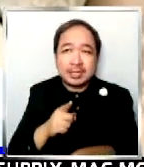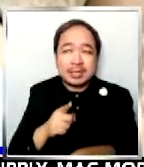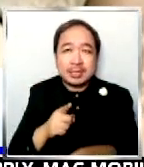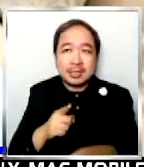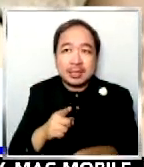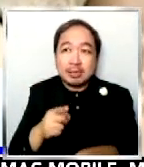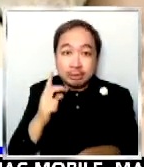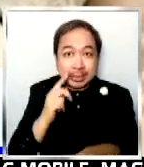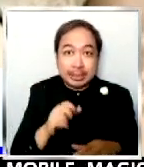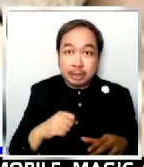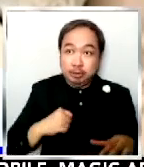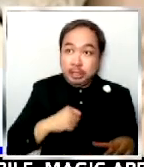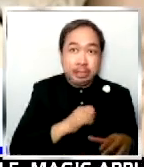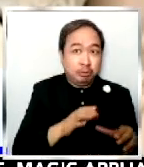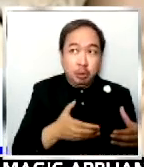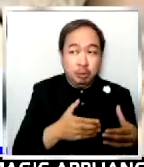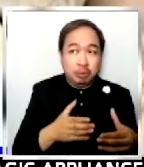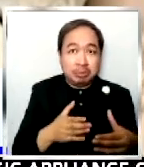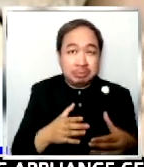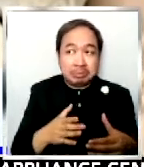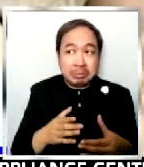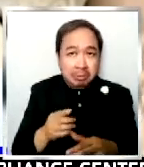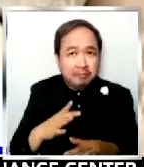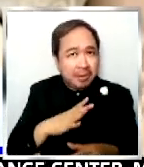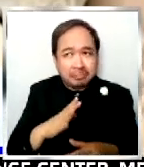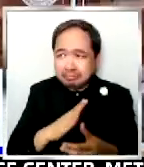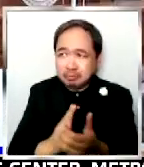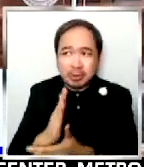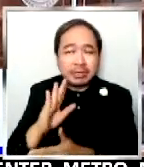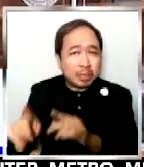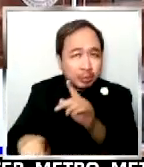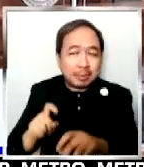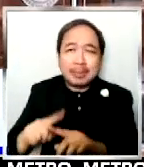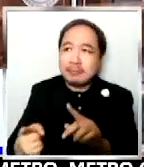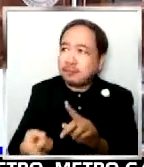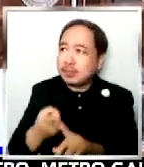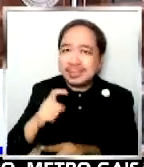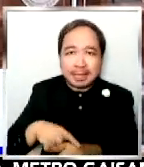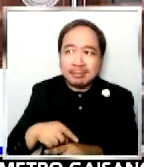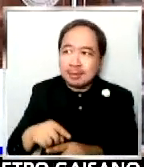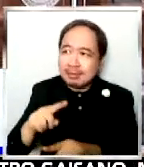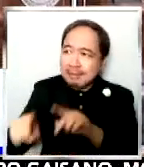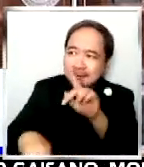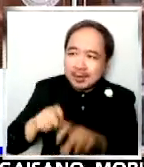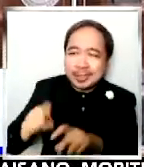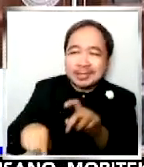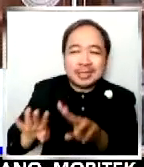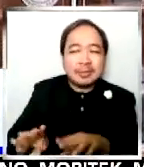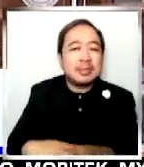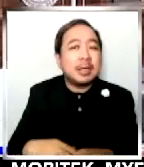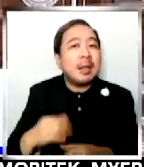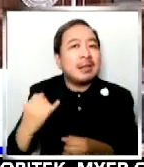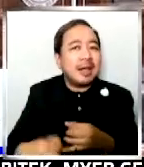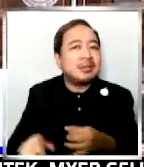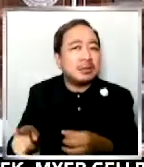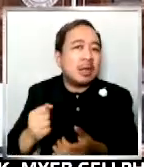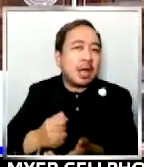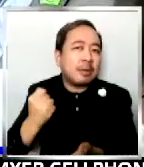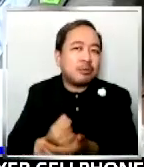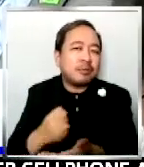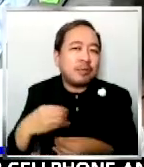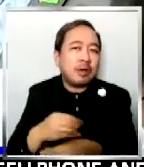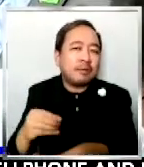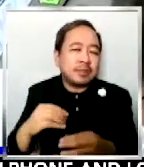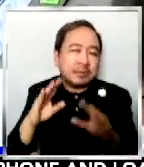minority is wrong to question it, but it's the first time that it's been questioned. Sa huli, inaprubahan din ng Senado sa plenaryo ang budget ng Office of the